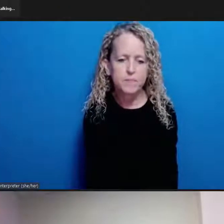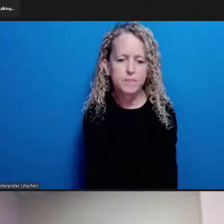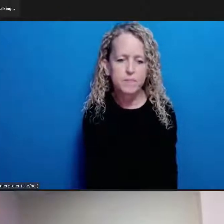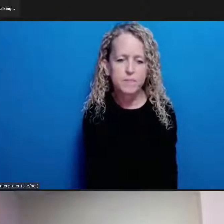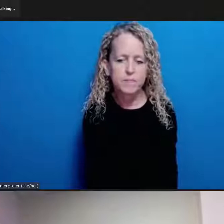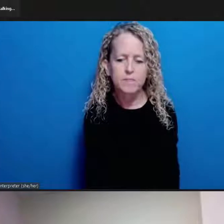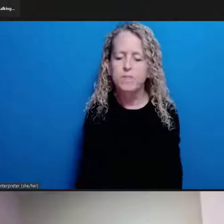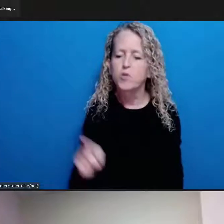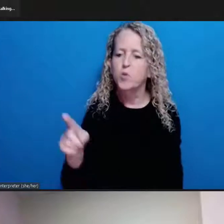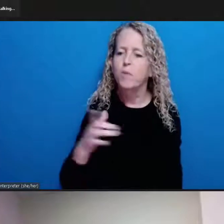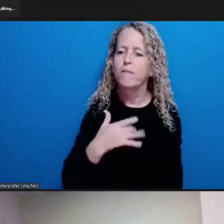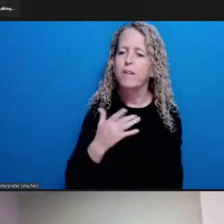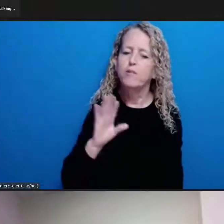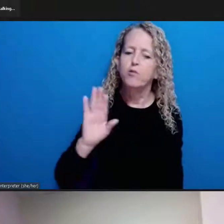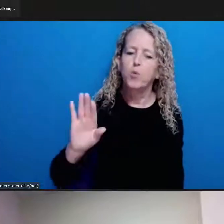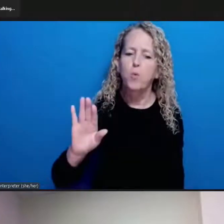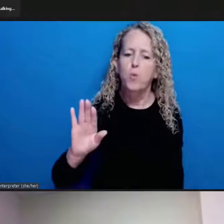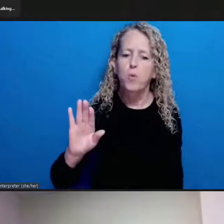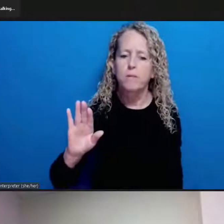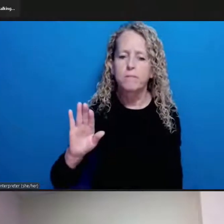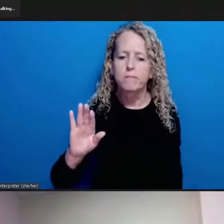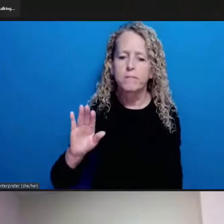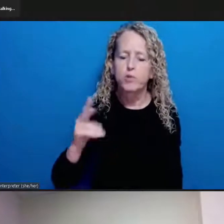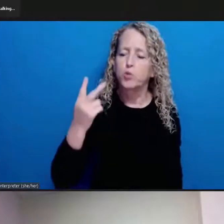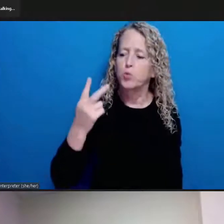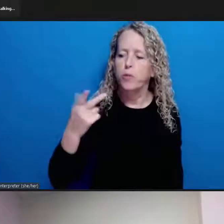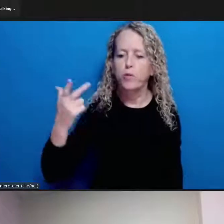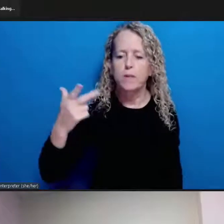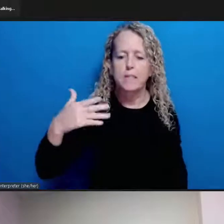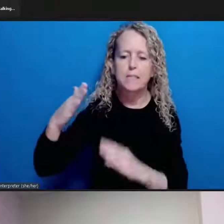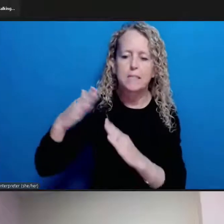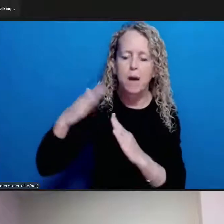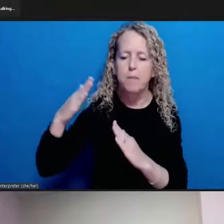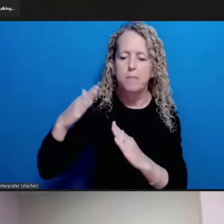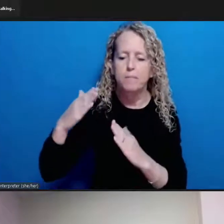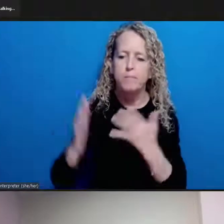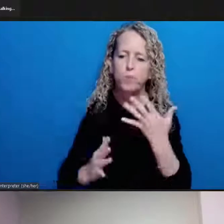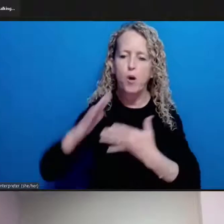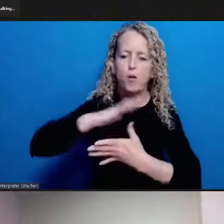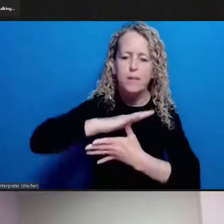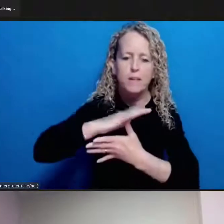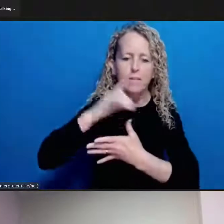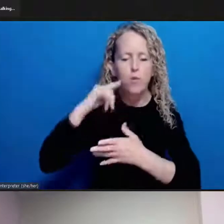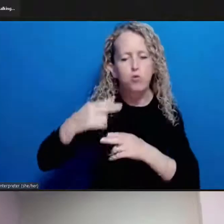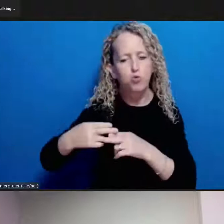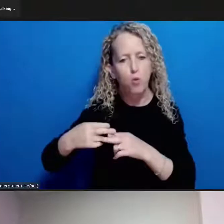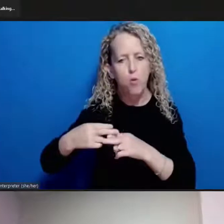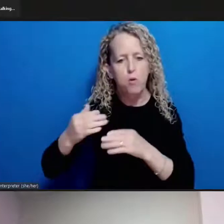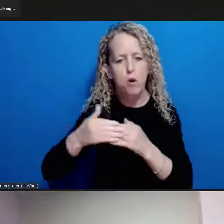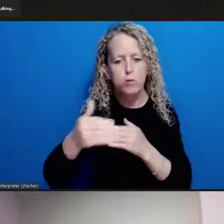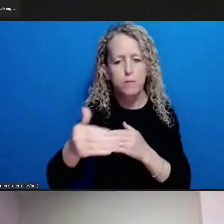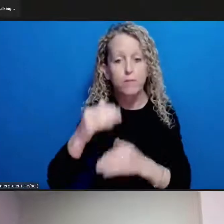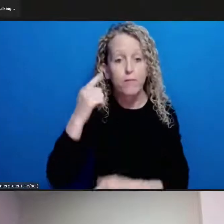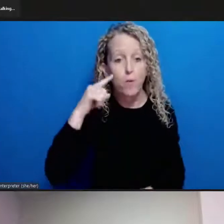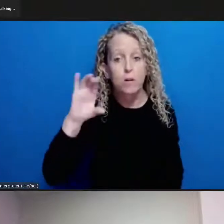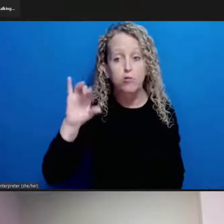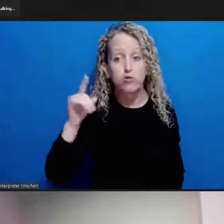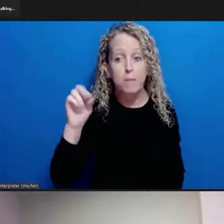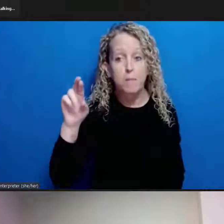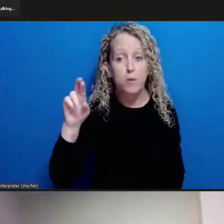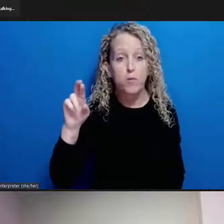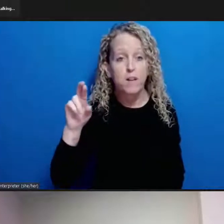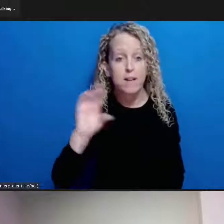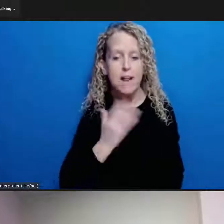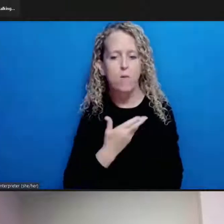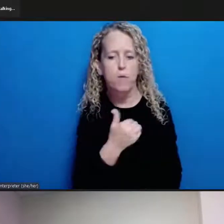3 priorities for short or long-term action for the chamber and for our members around accessibility